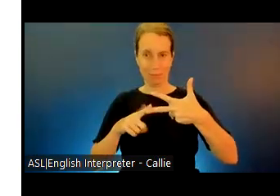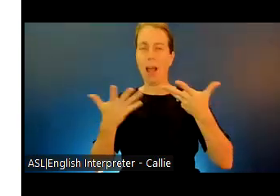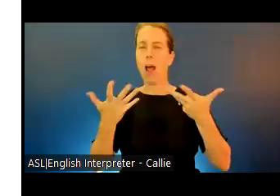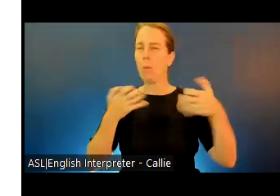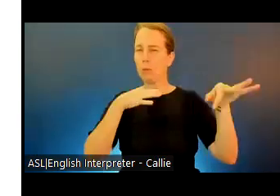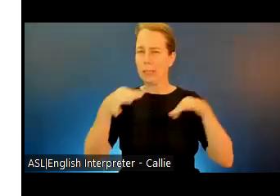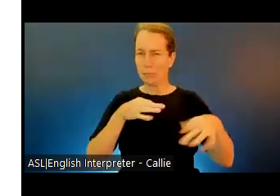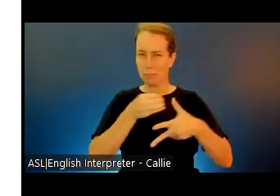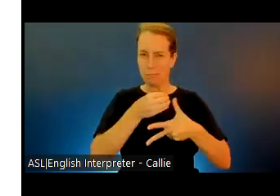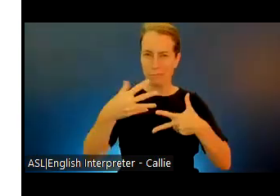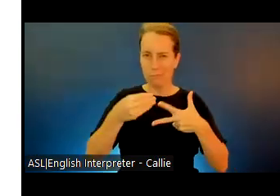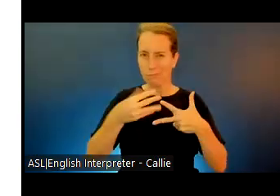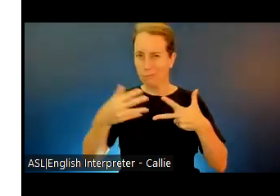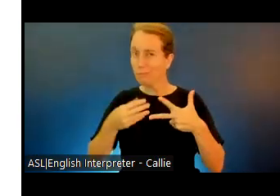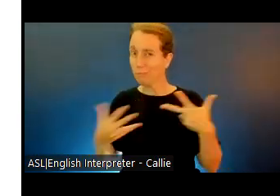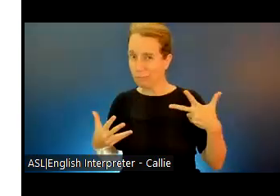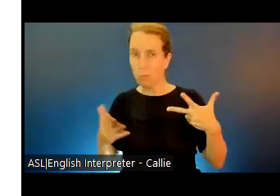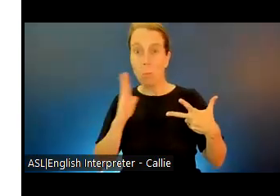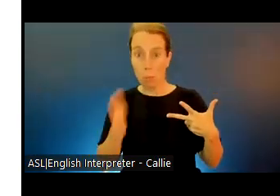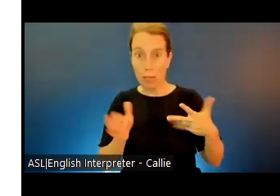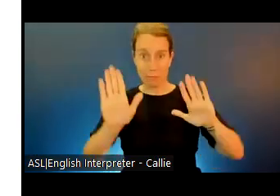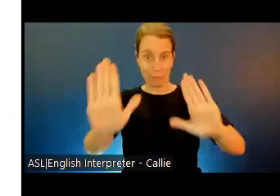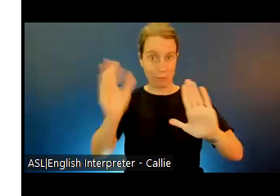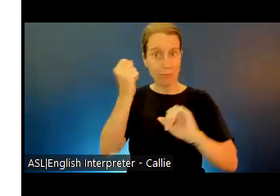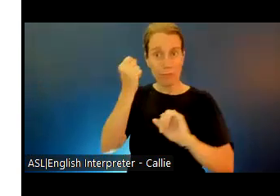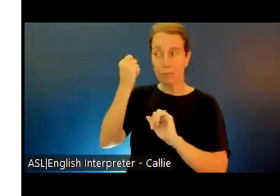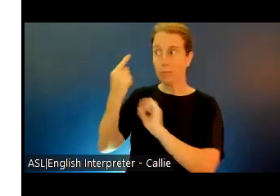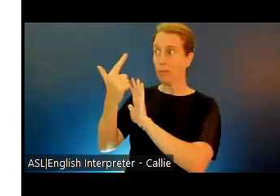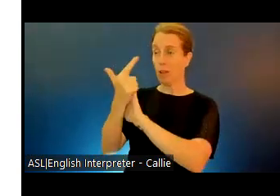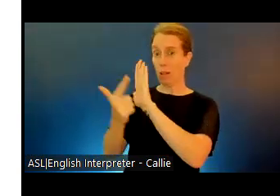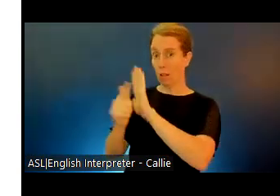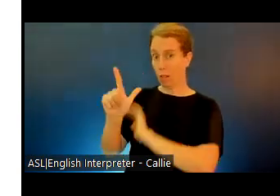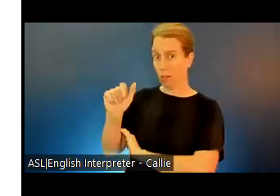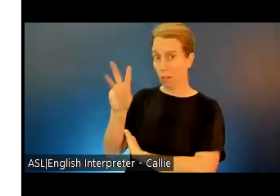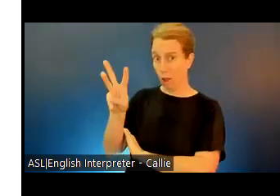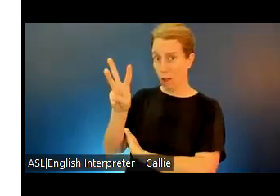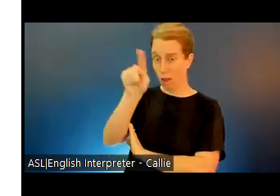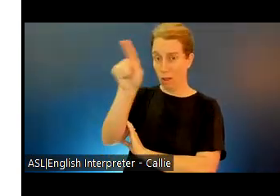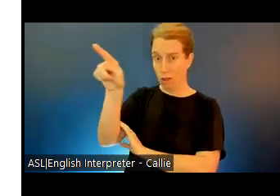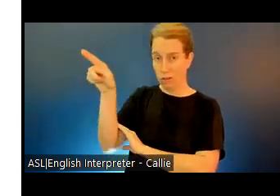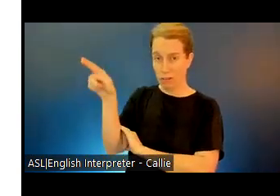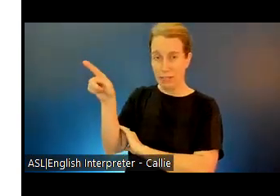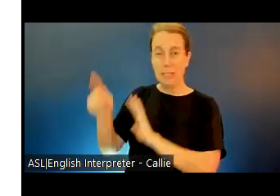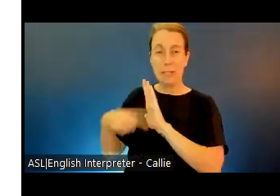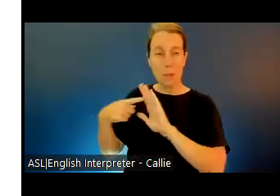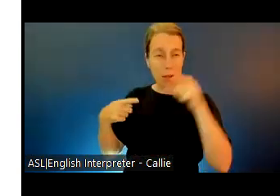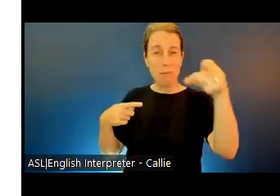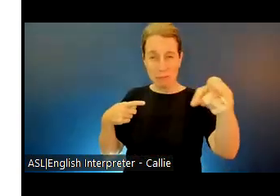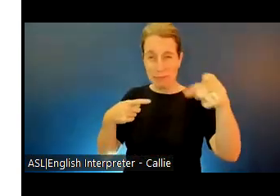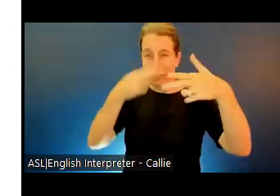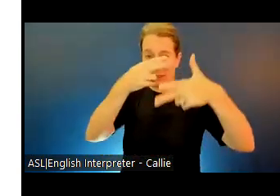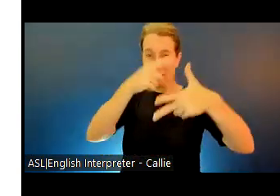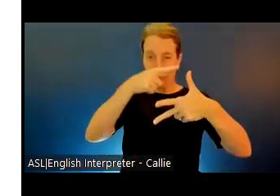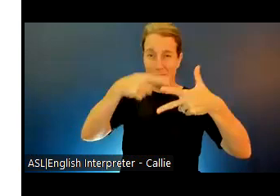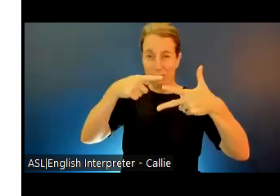is important to note that different laws define these terms slightly differently, but generally speaking, these are the general